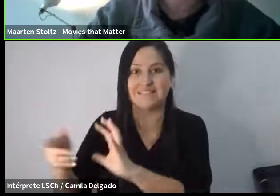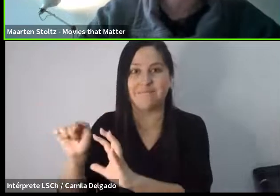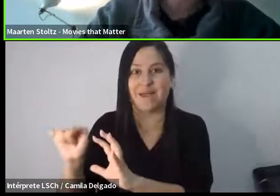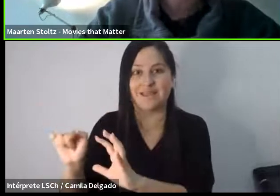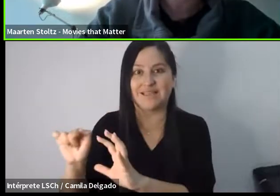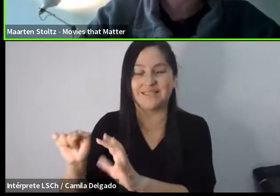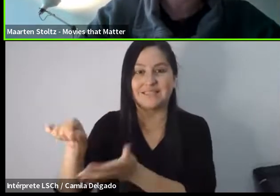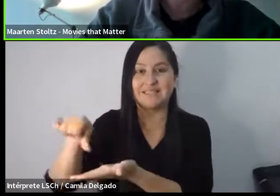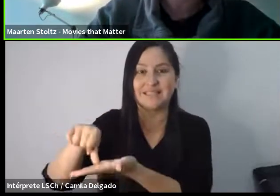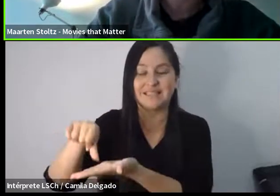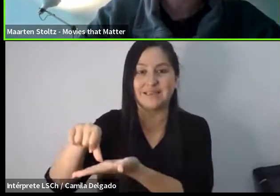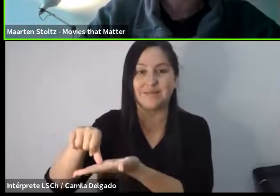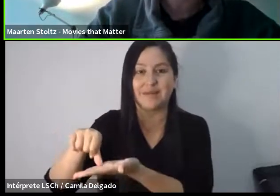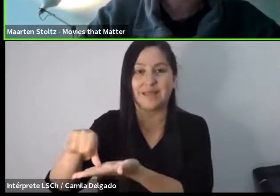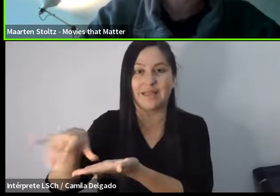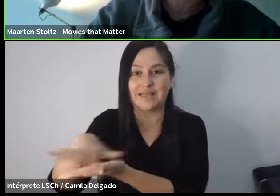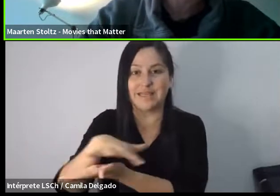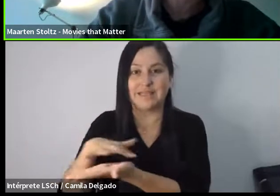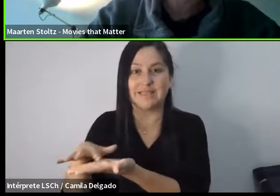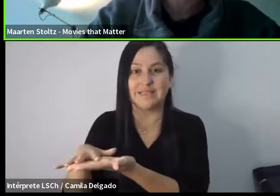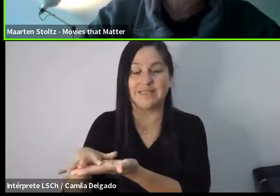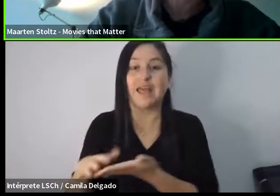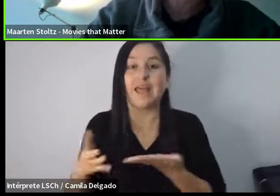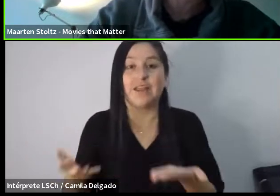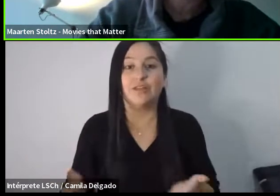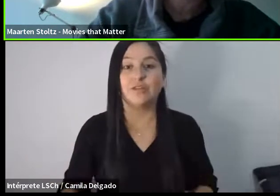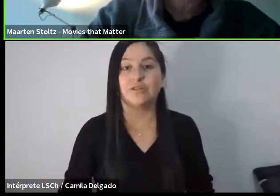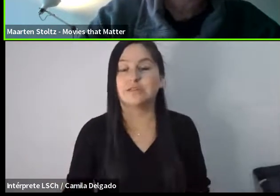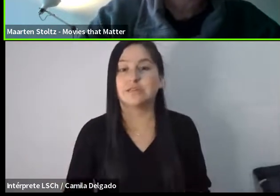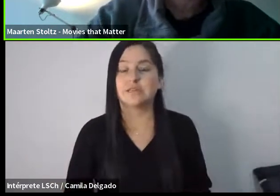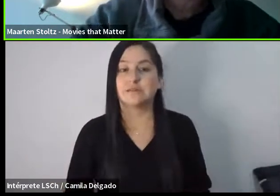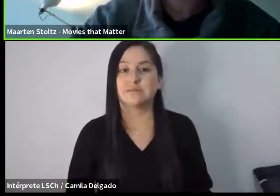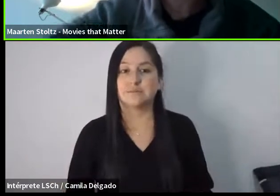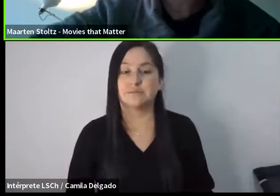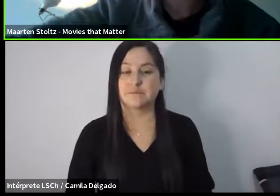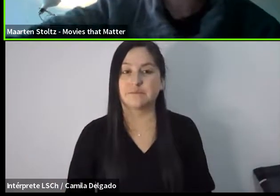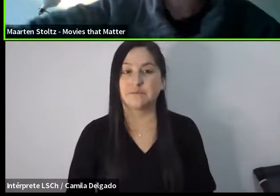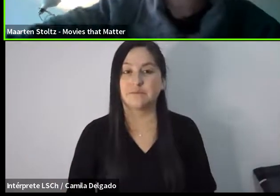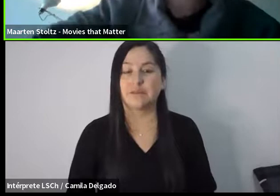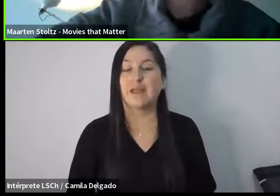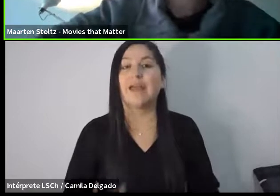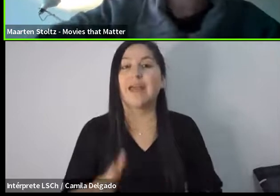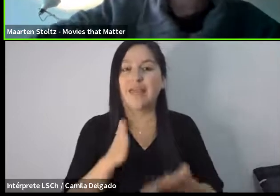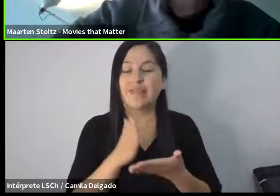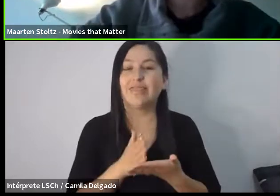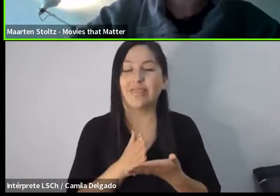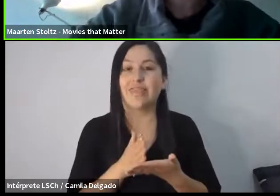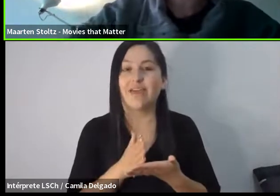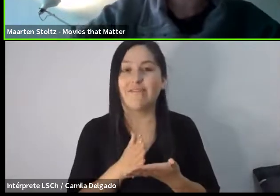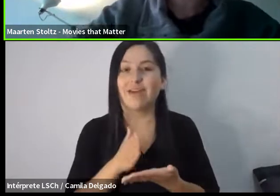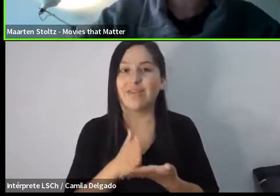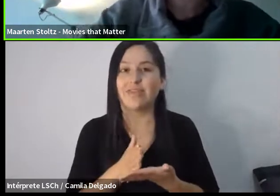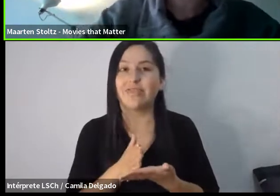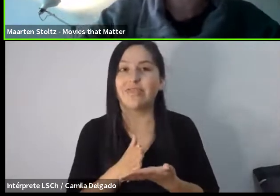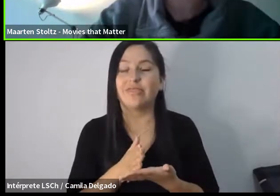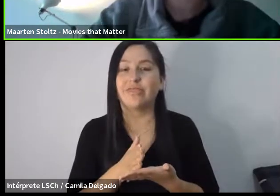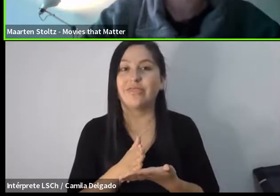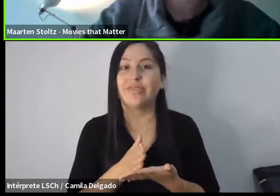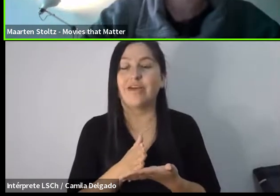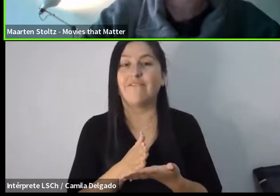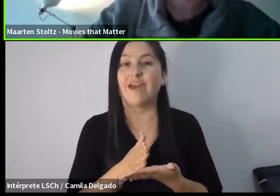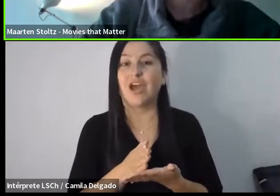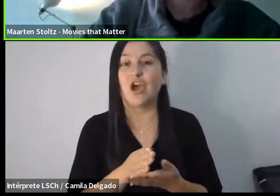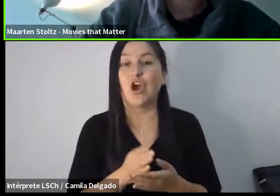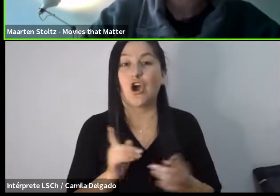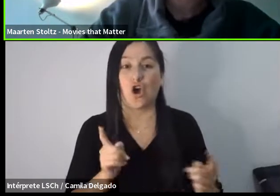of the fast train in real life and really get connected to a topic or to a person and